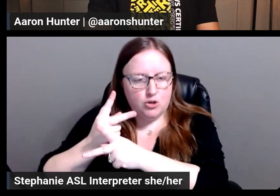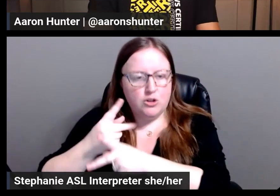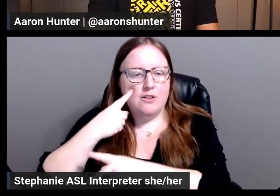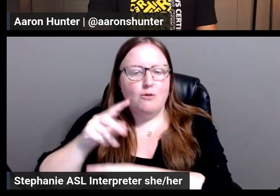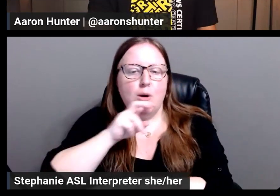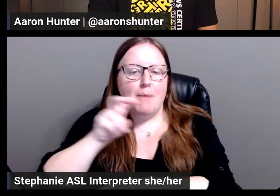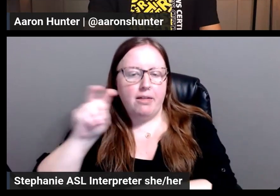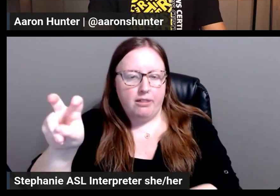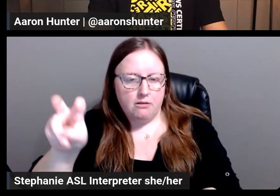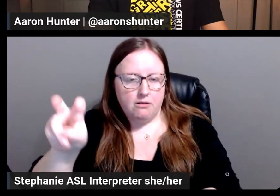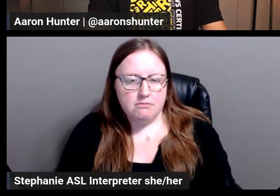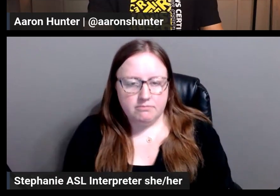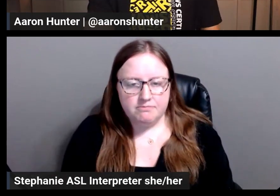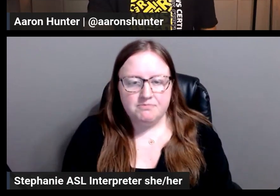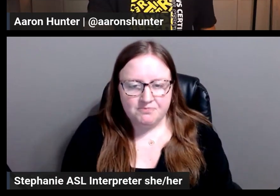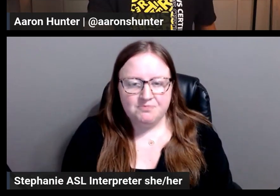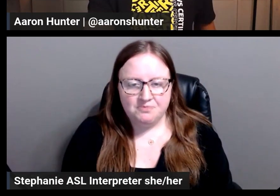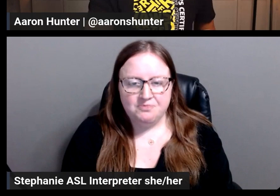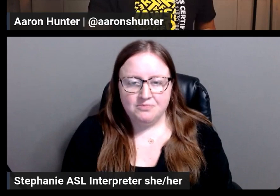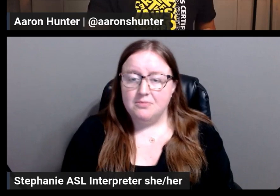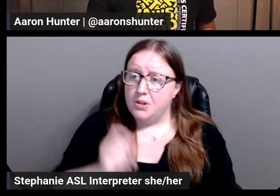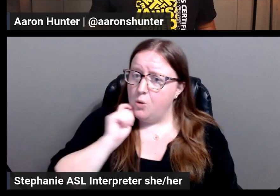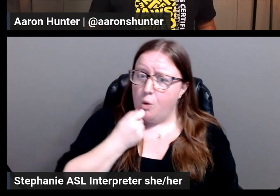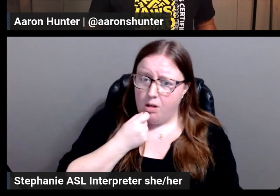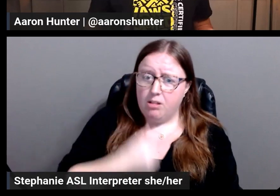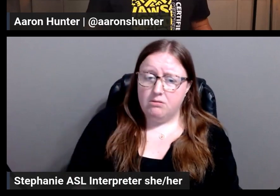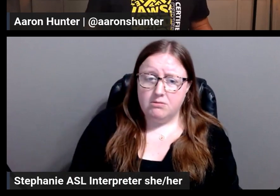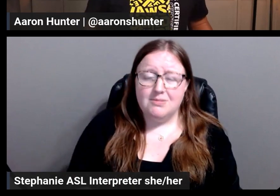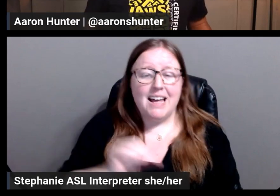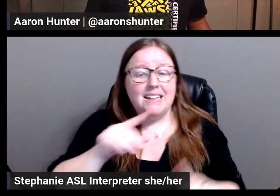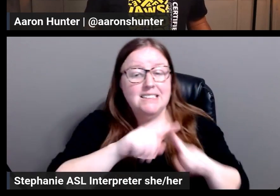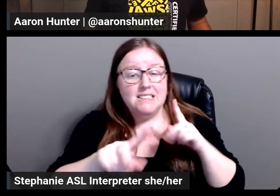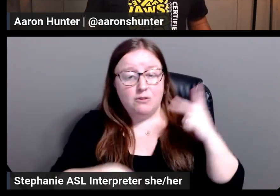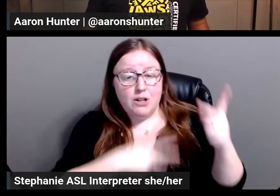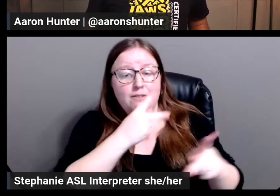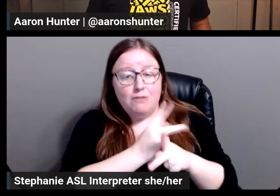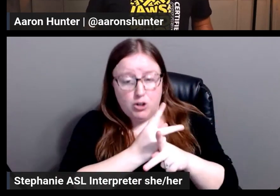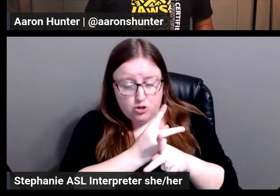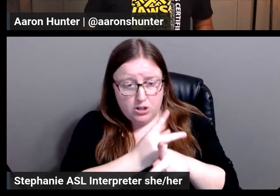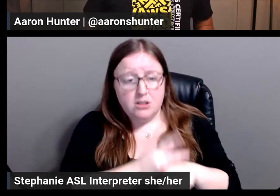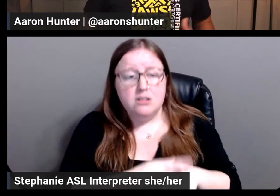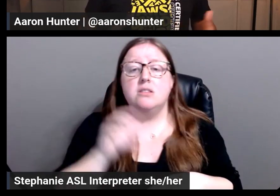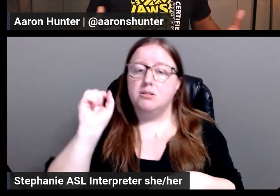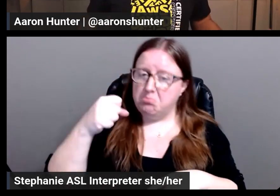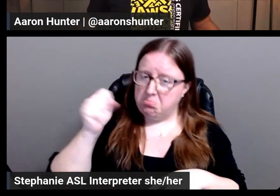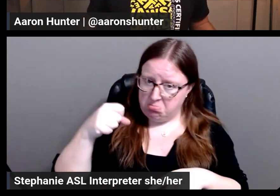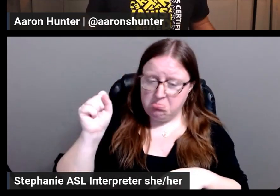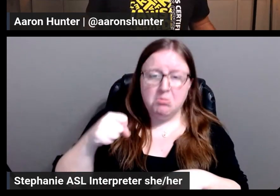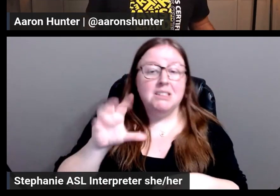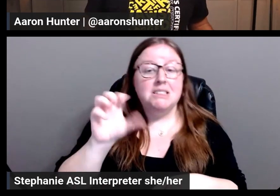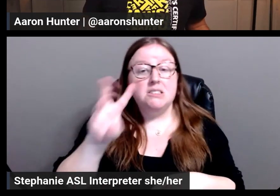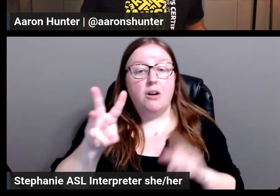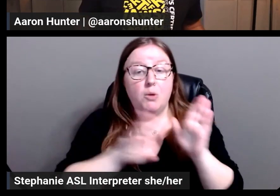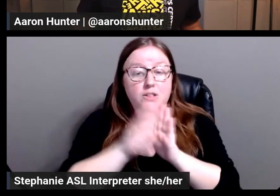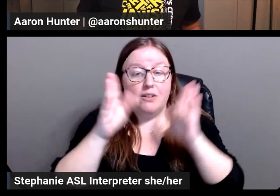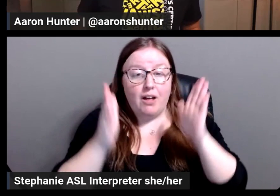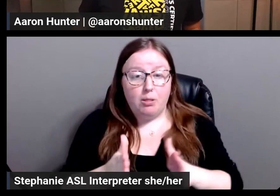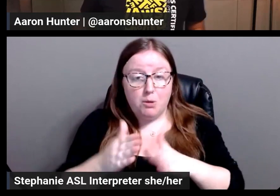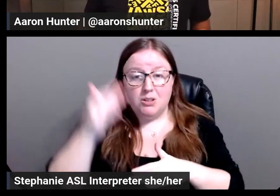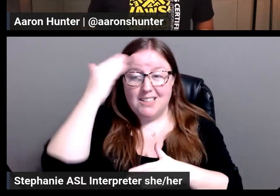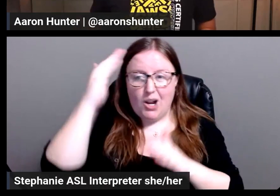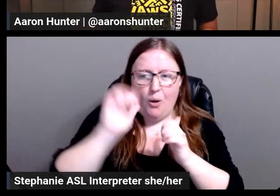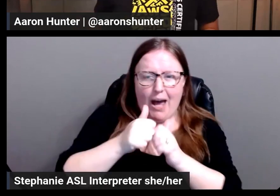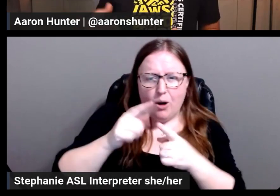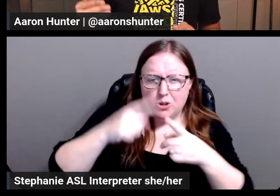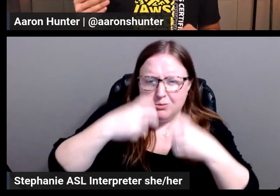Python. Cool. And different versions of Python, obviously, software developers, they know how to